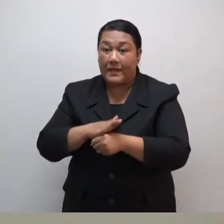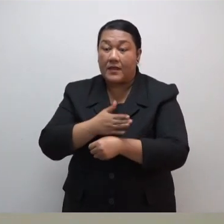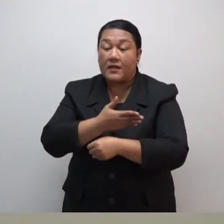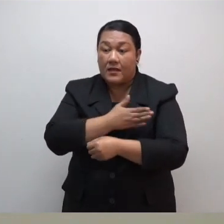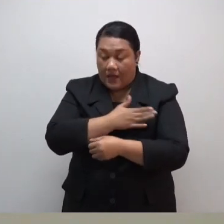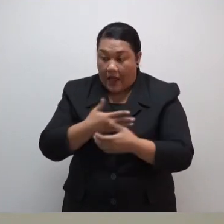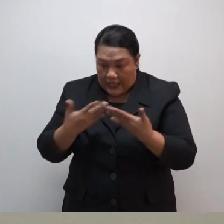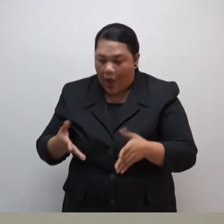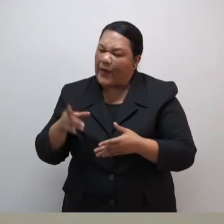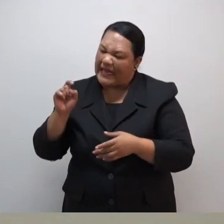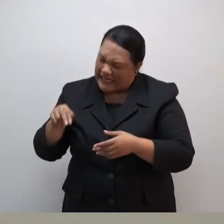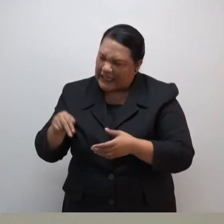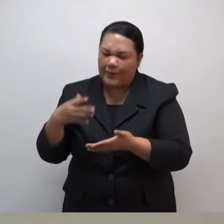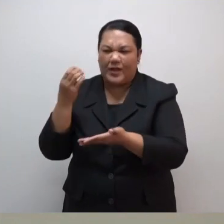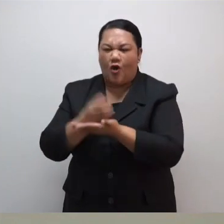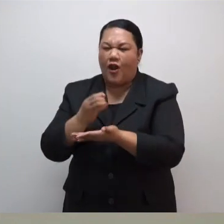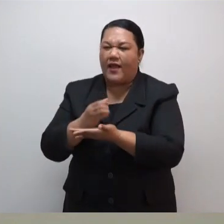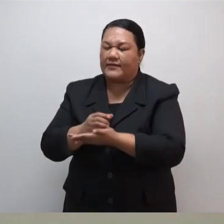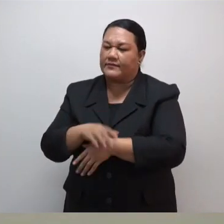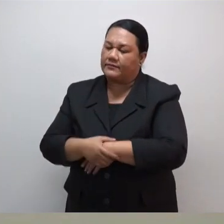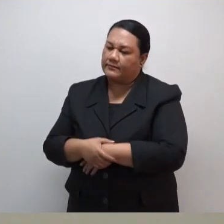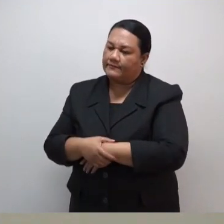corrected. I think the